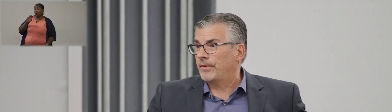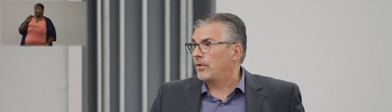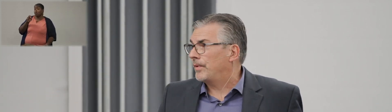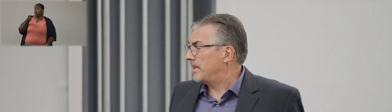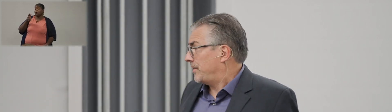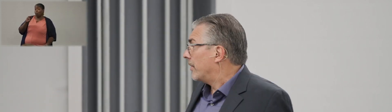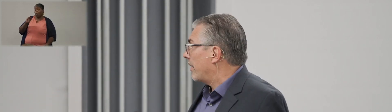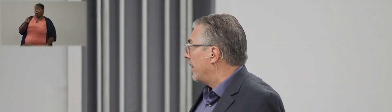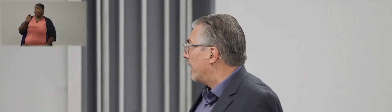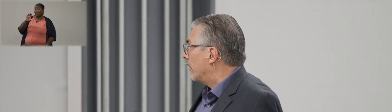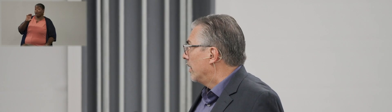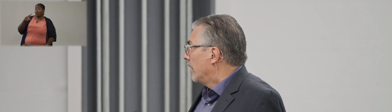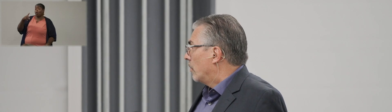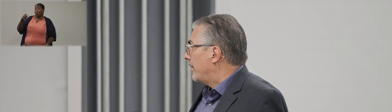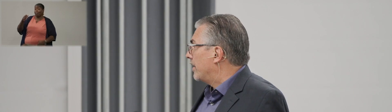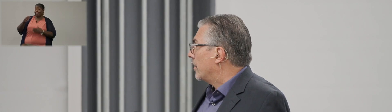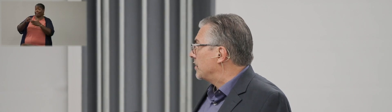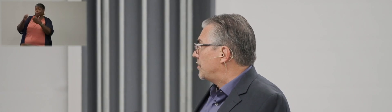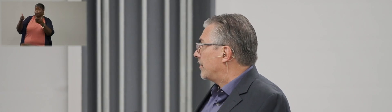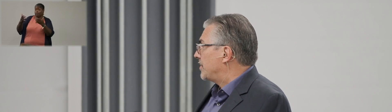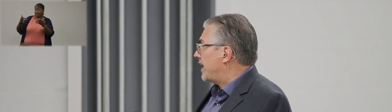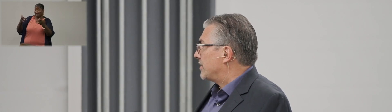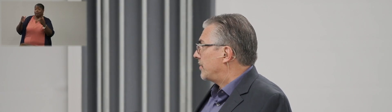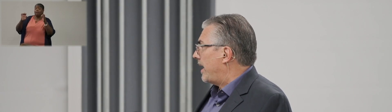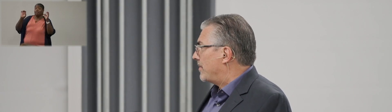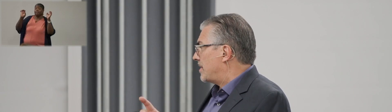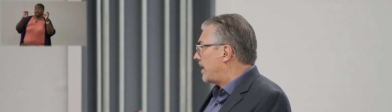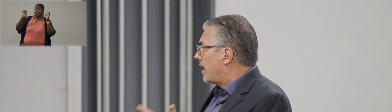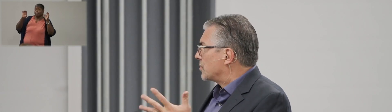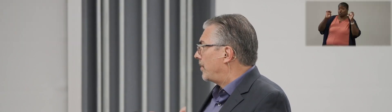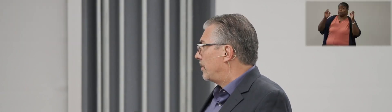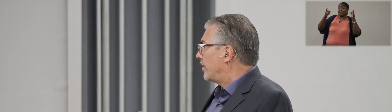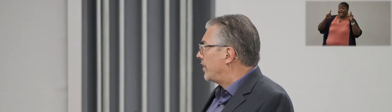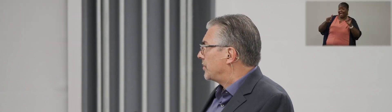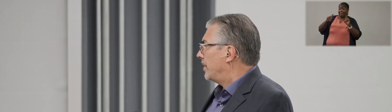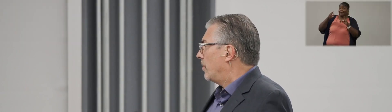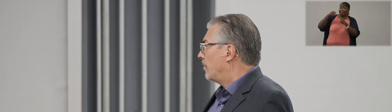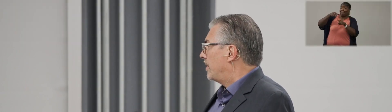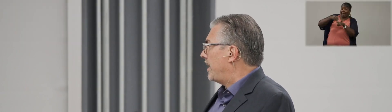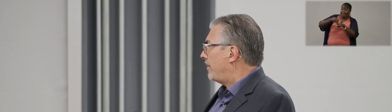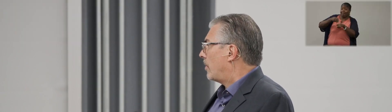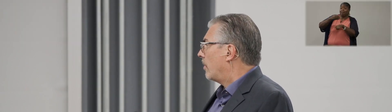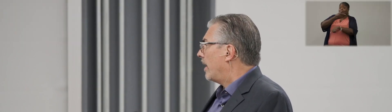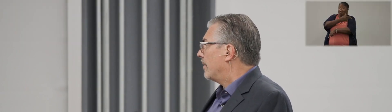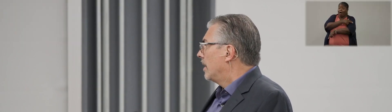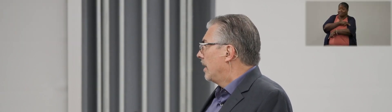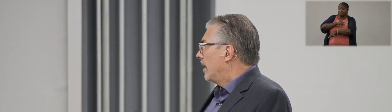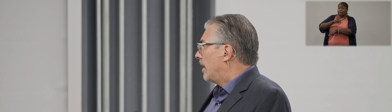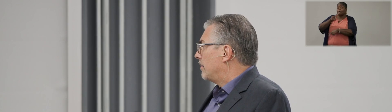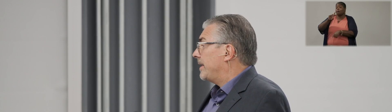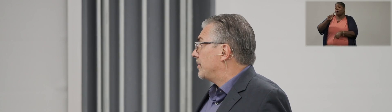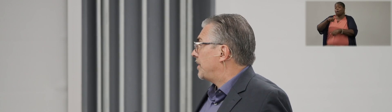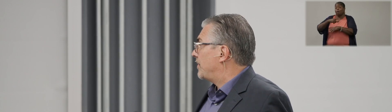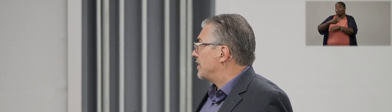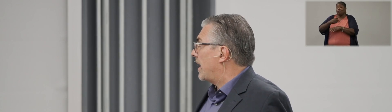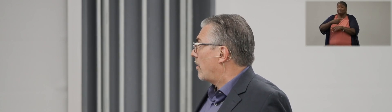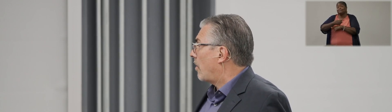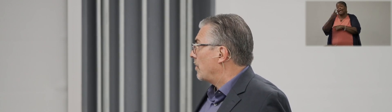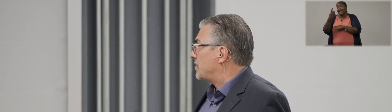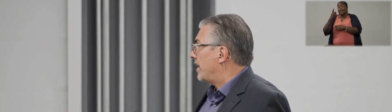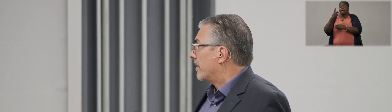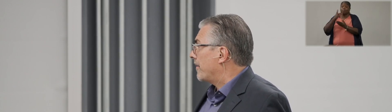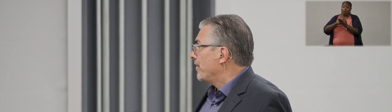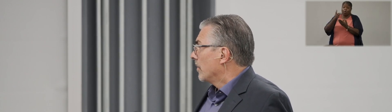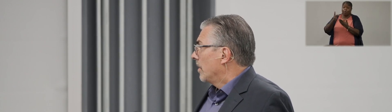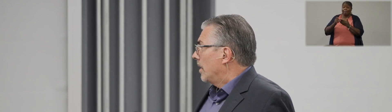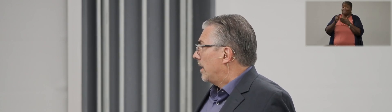leadership from Copa is here right now. When the emergency or disaster happens at the hospital or the nursing home or the day program, leadership is not